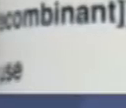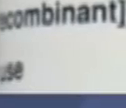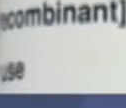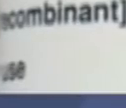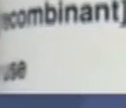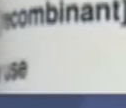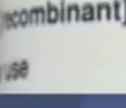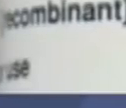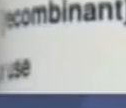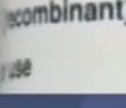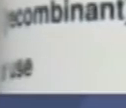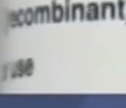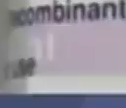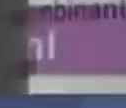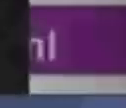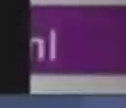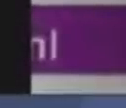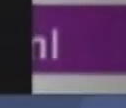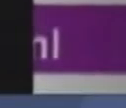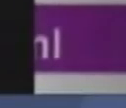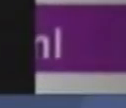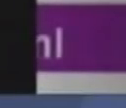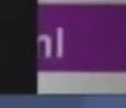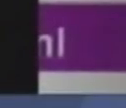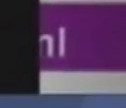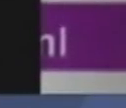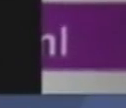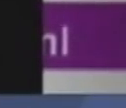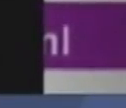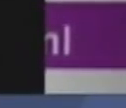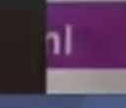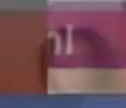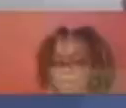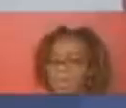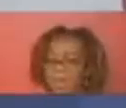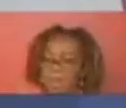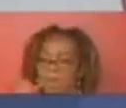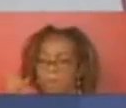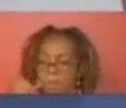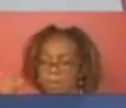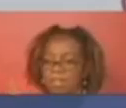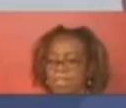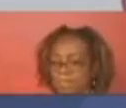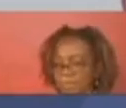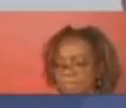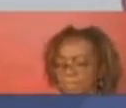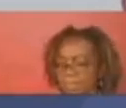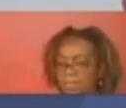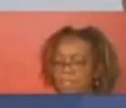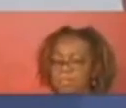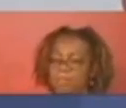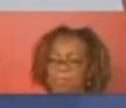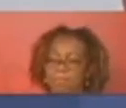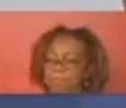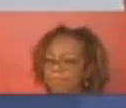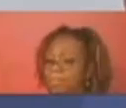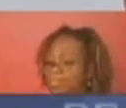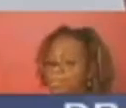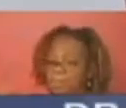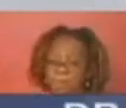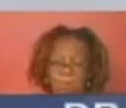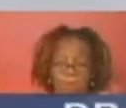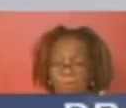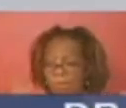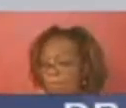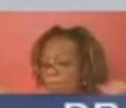Saturday after receiving 82,500 doses of that vaccine earlier in the week. Level of vaccine acceptance and